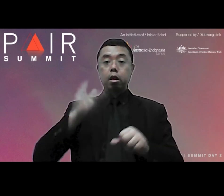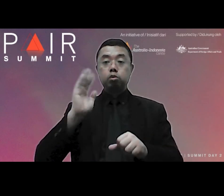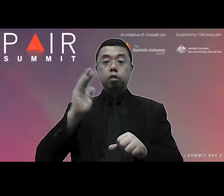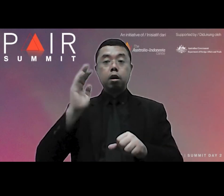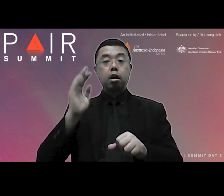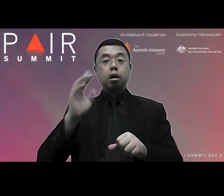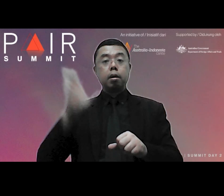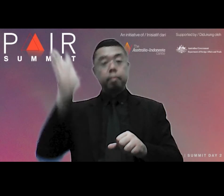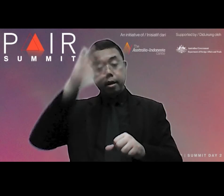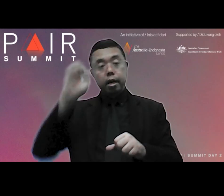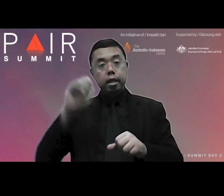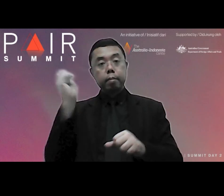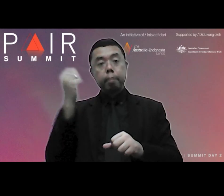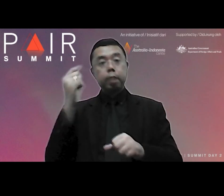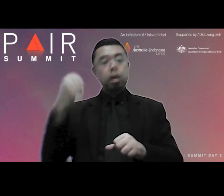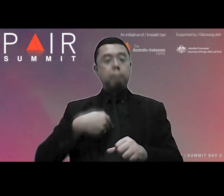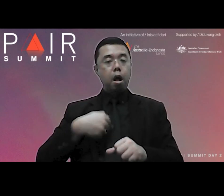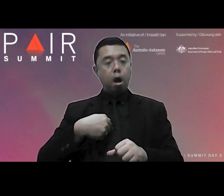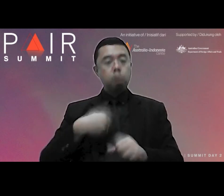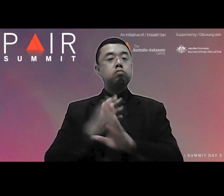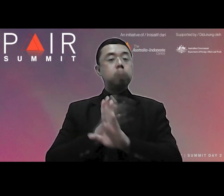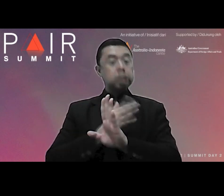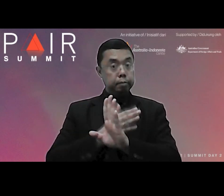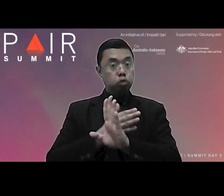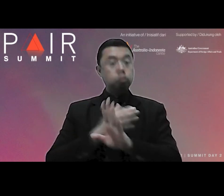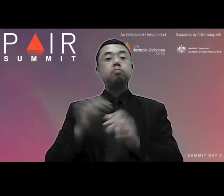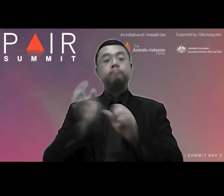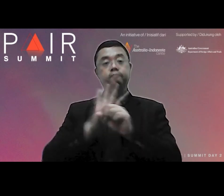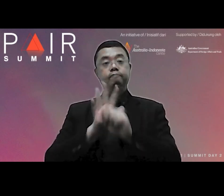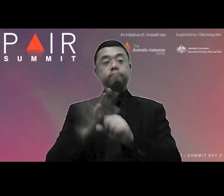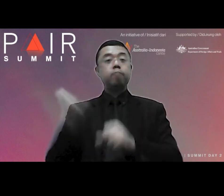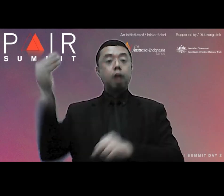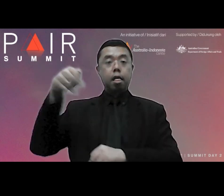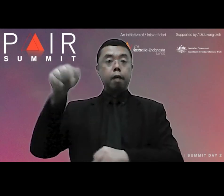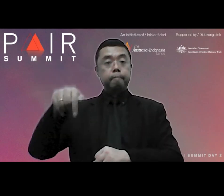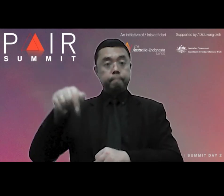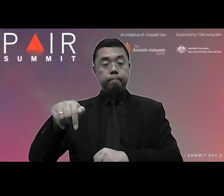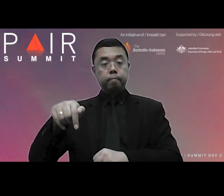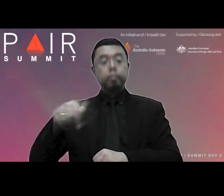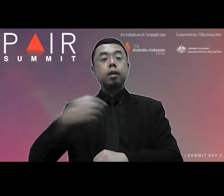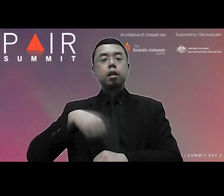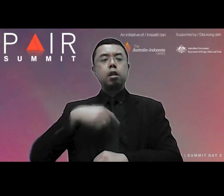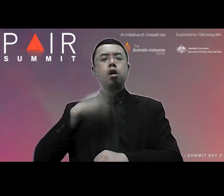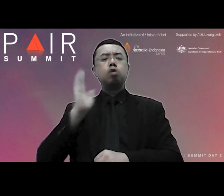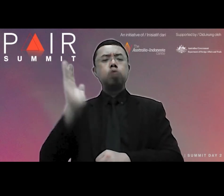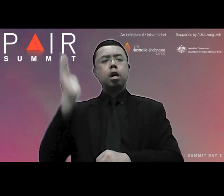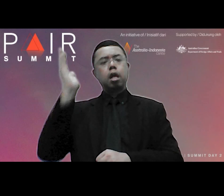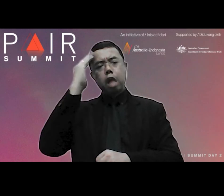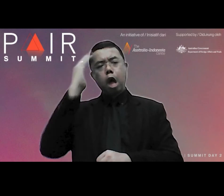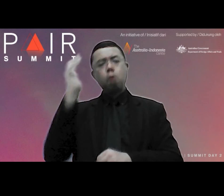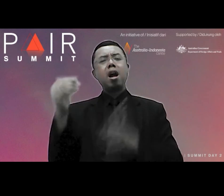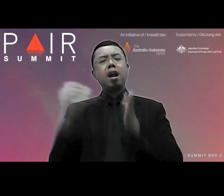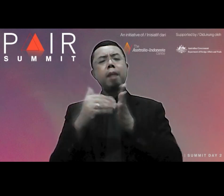pandemic has recognised this challenge in the launch of Satu Data, the Satu Data Indonesia initiative. And Australia is pleased